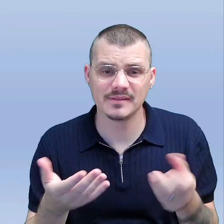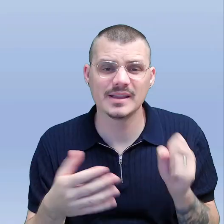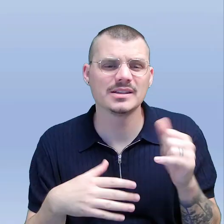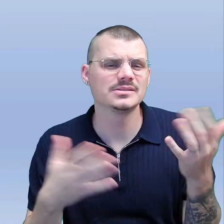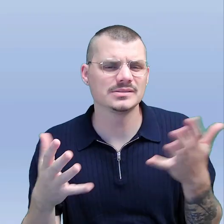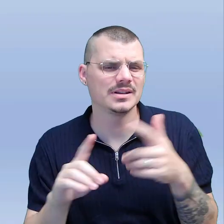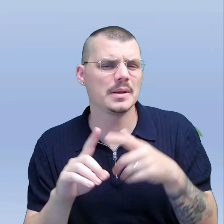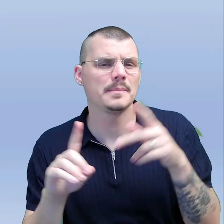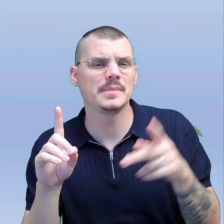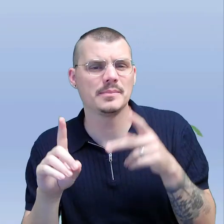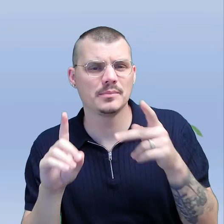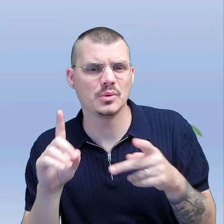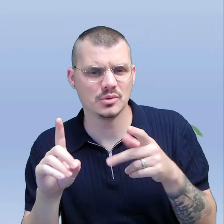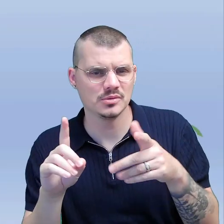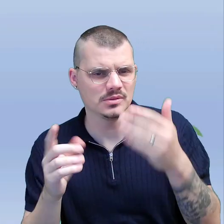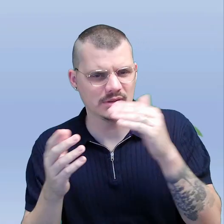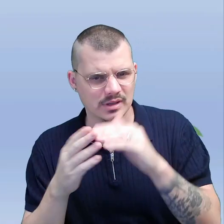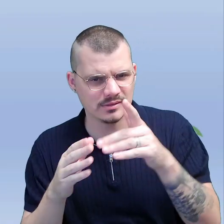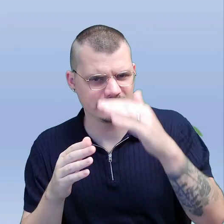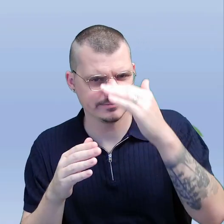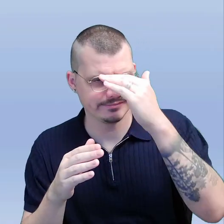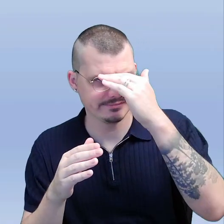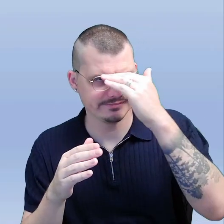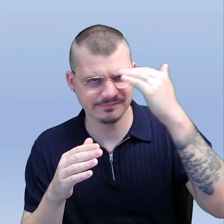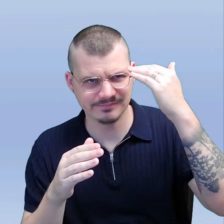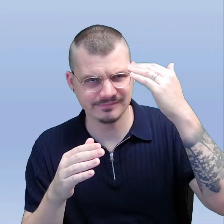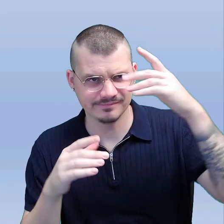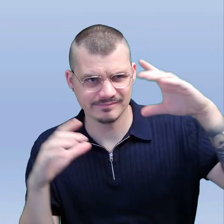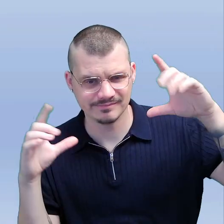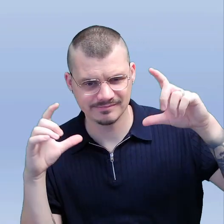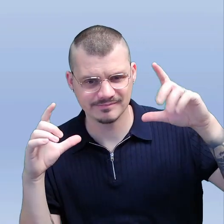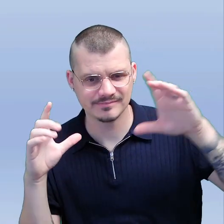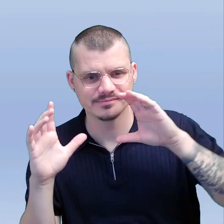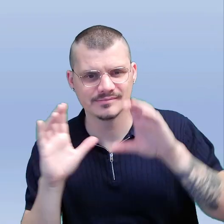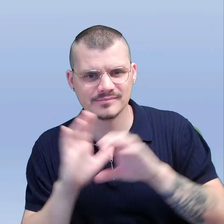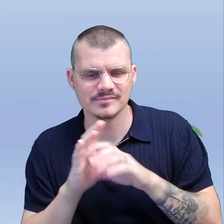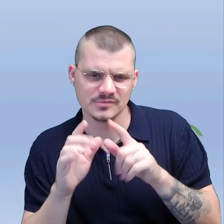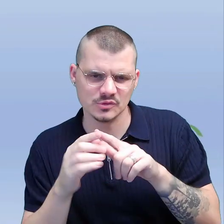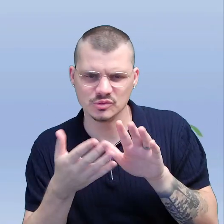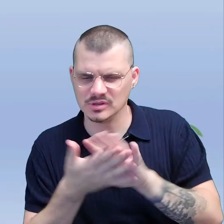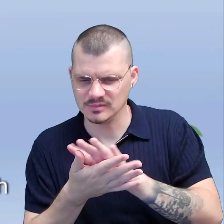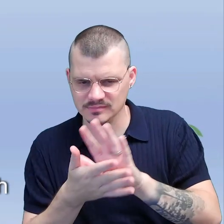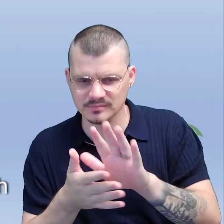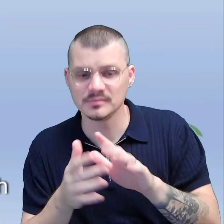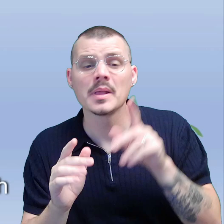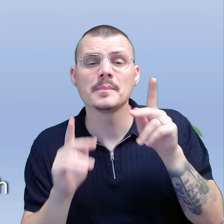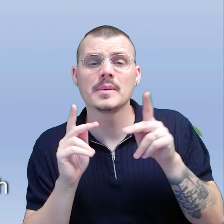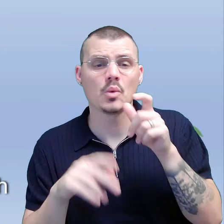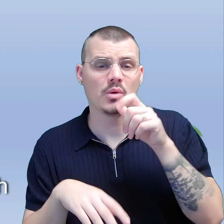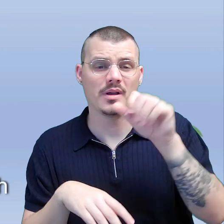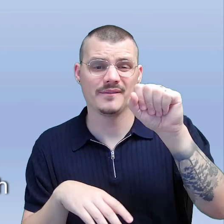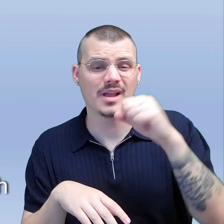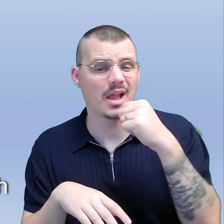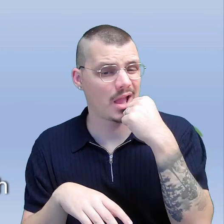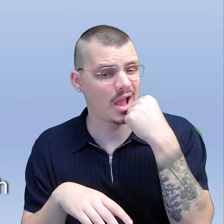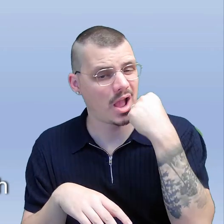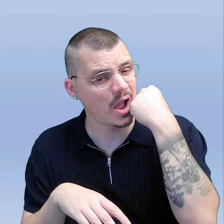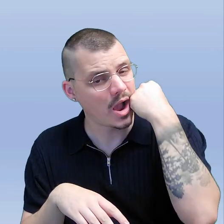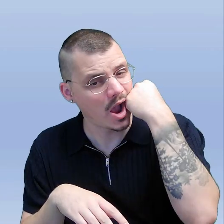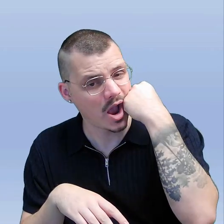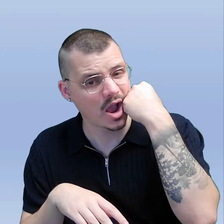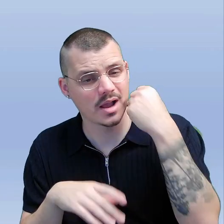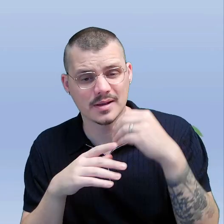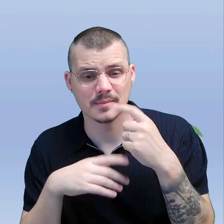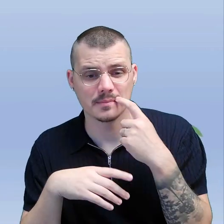people with their heads cut off. I'm kidding. This is identity disguise. People that jam their fist in their